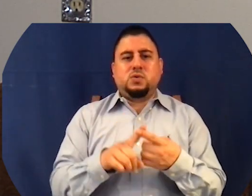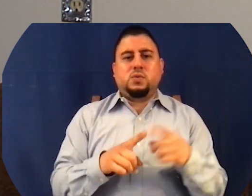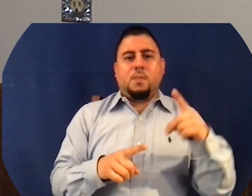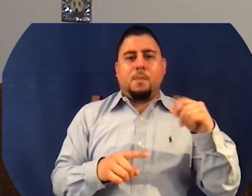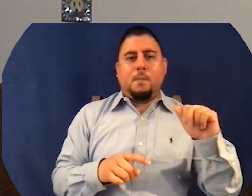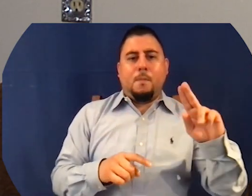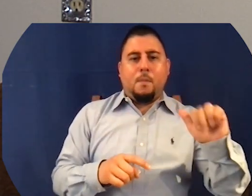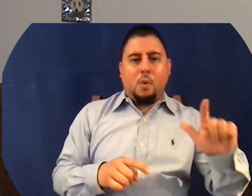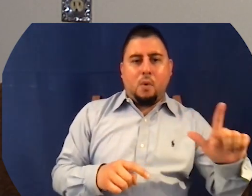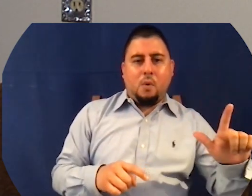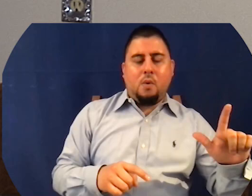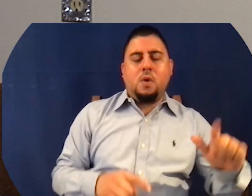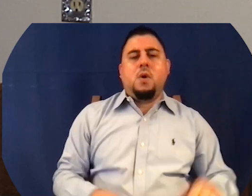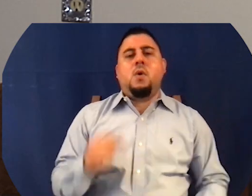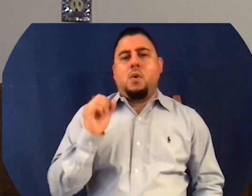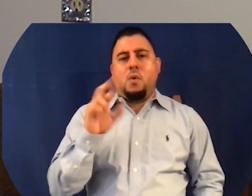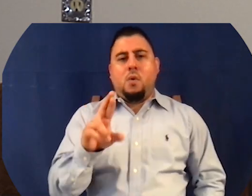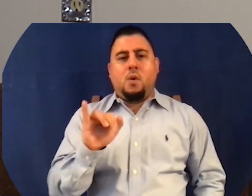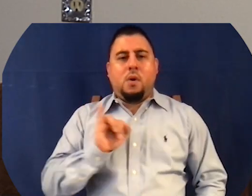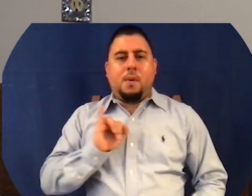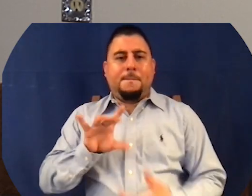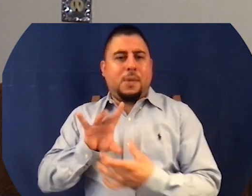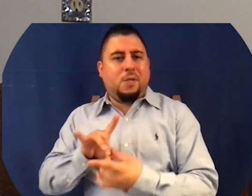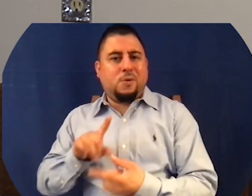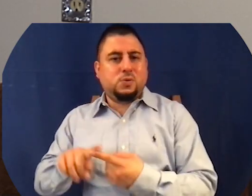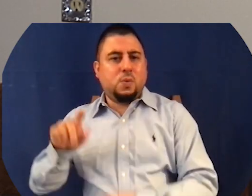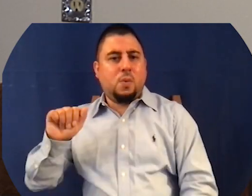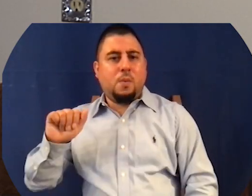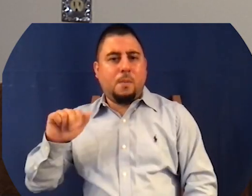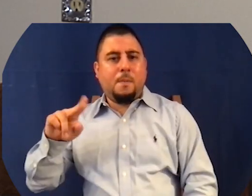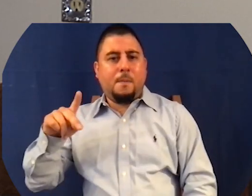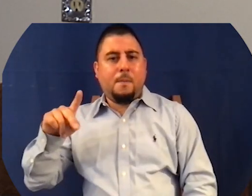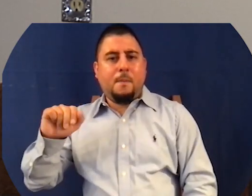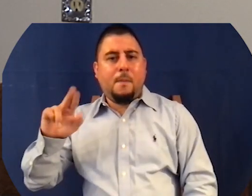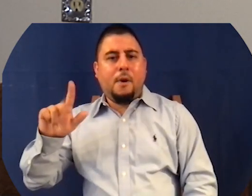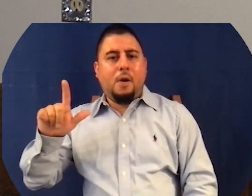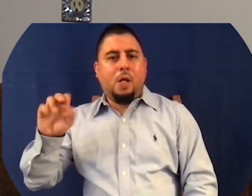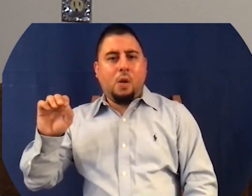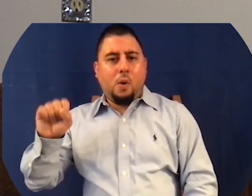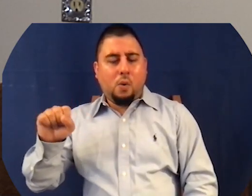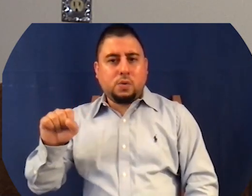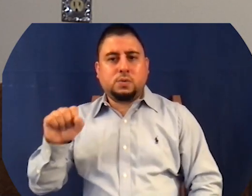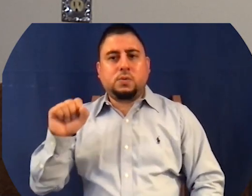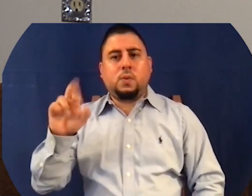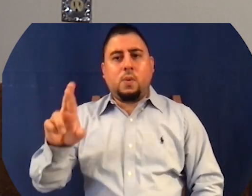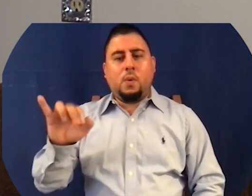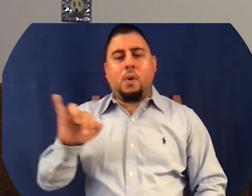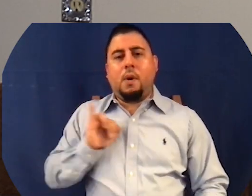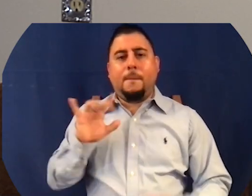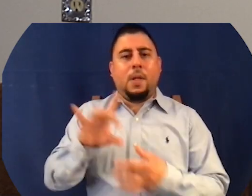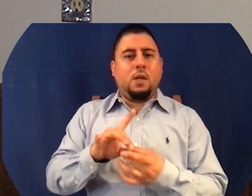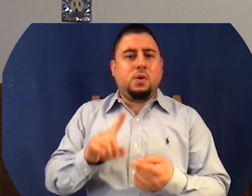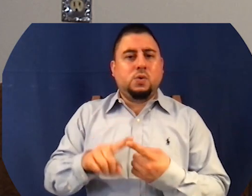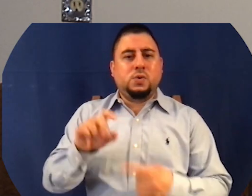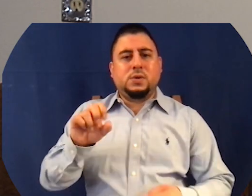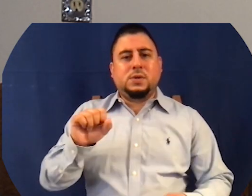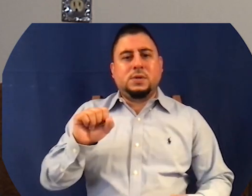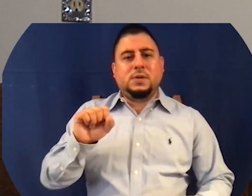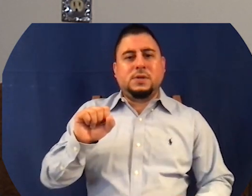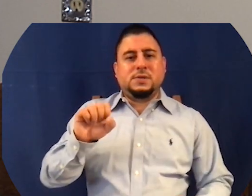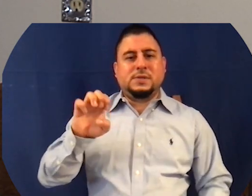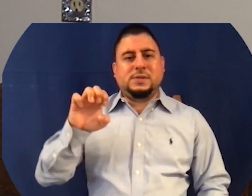Paul, or I belong to Apollos, or I belong to